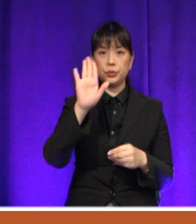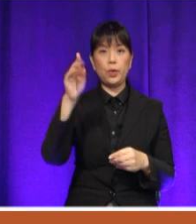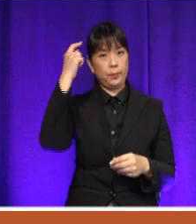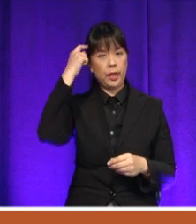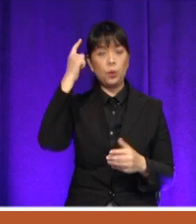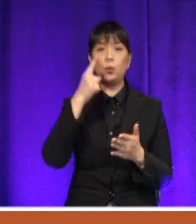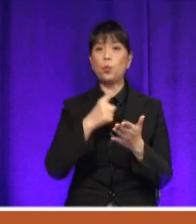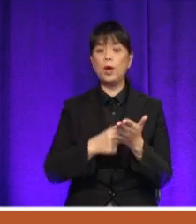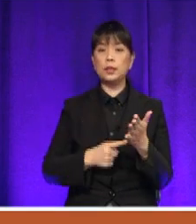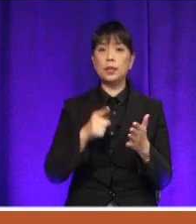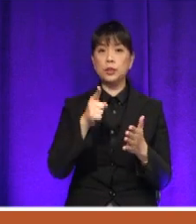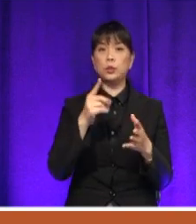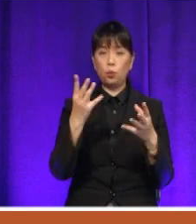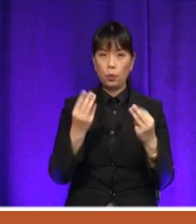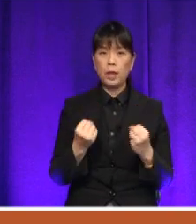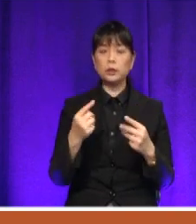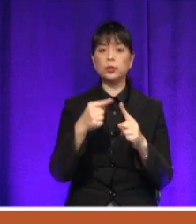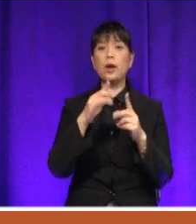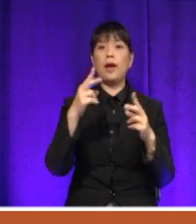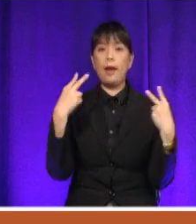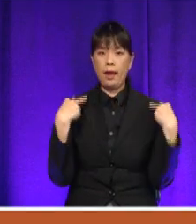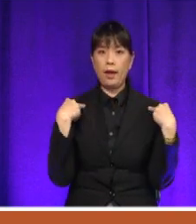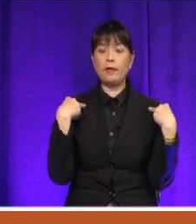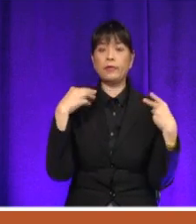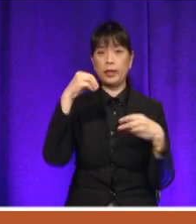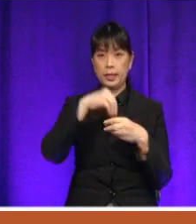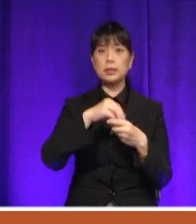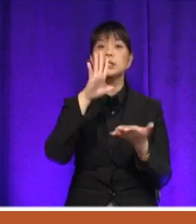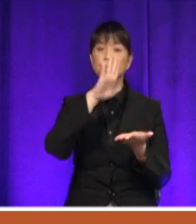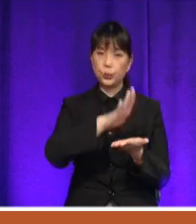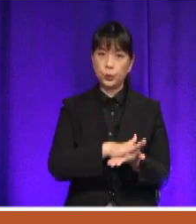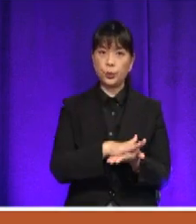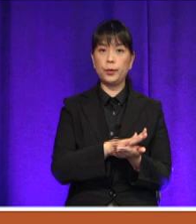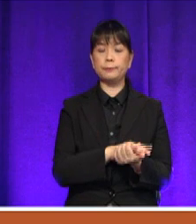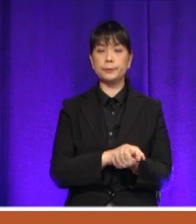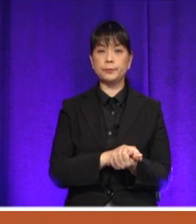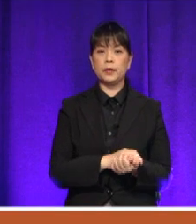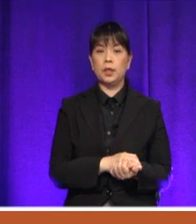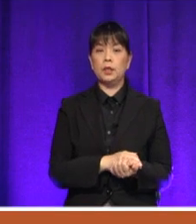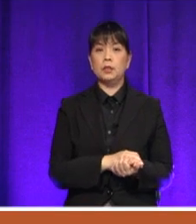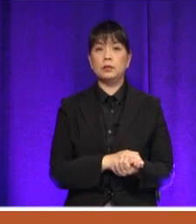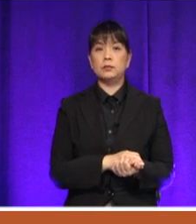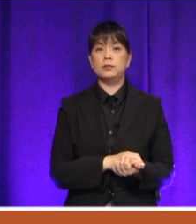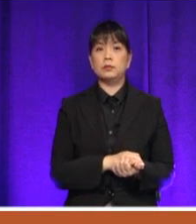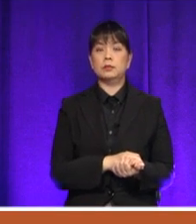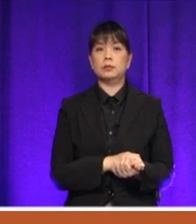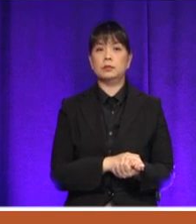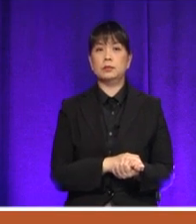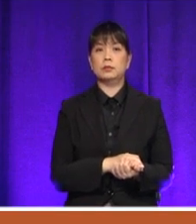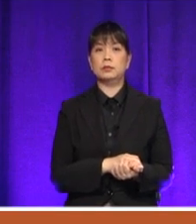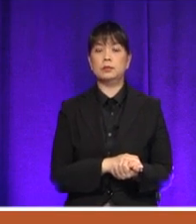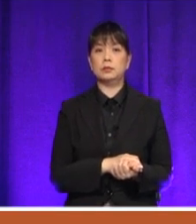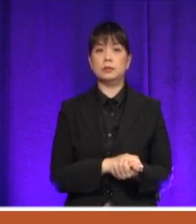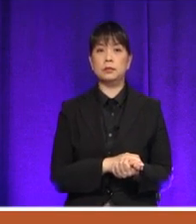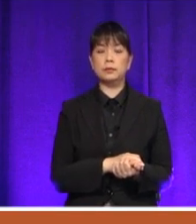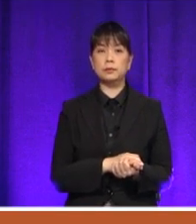want to have at a school as a parent? As a parent. Yes. Okay. What would I want? Yeah,